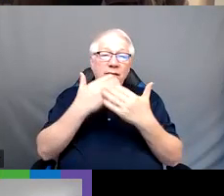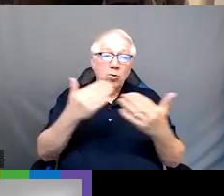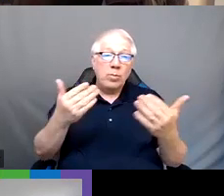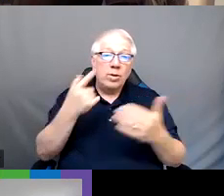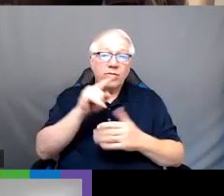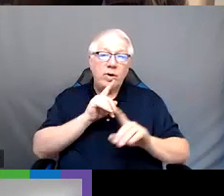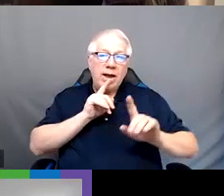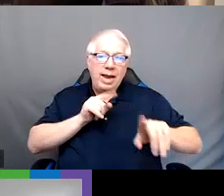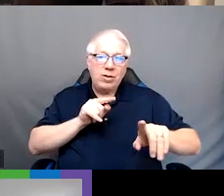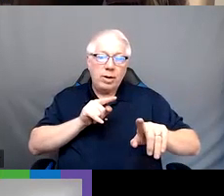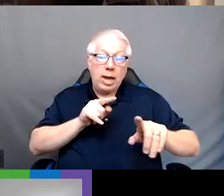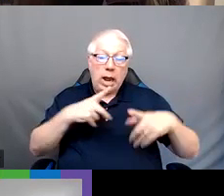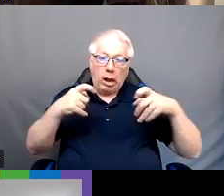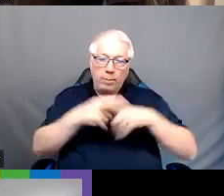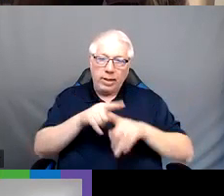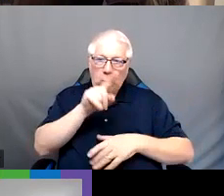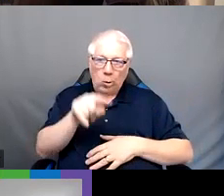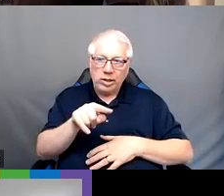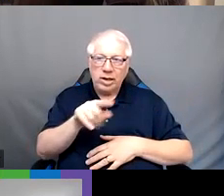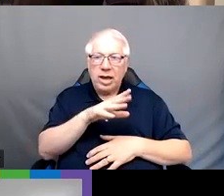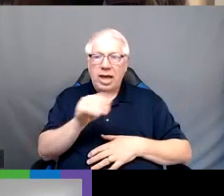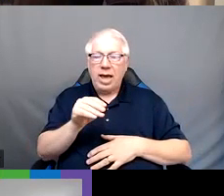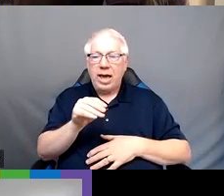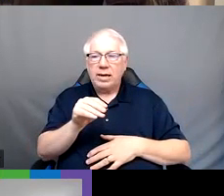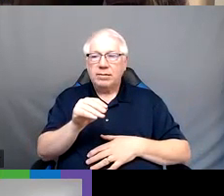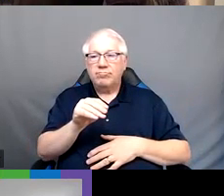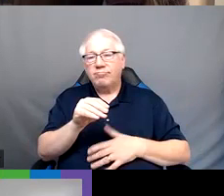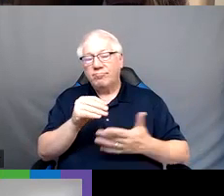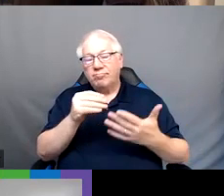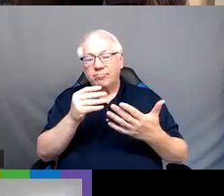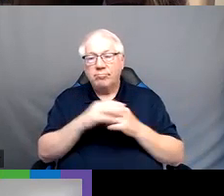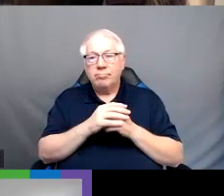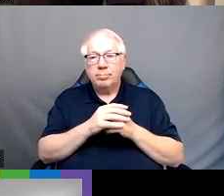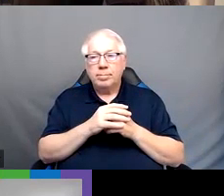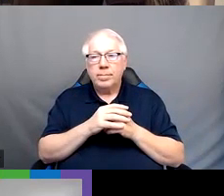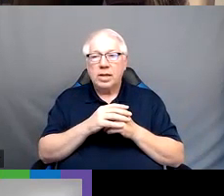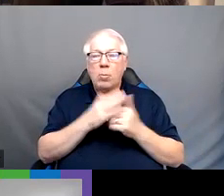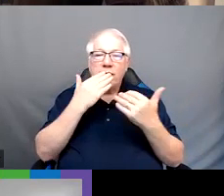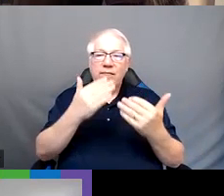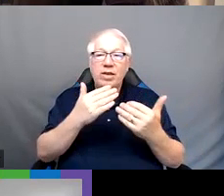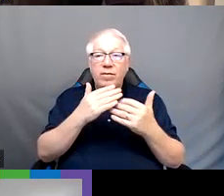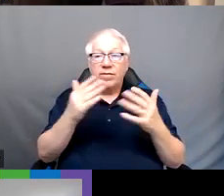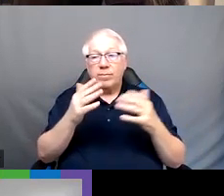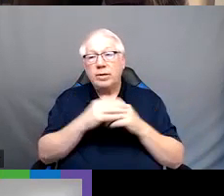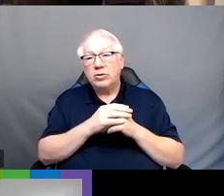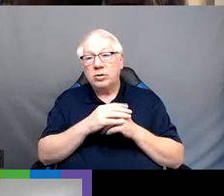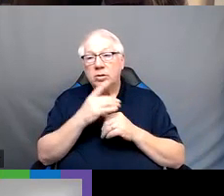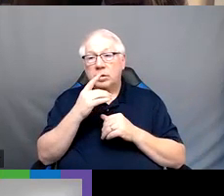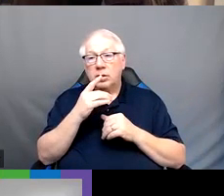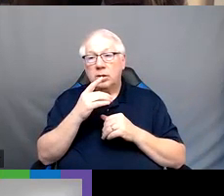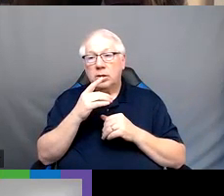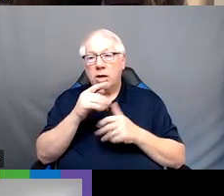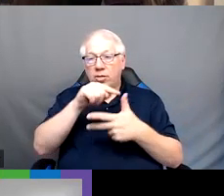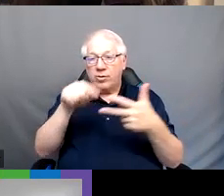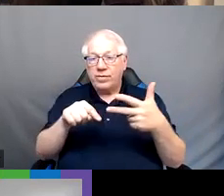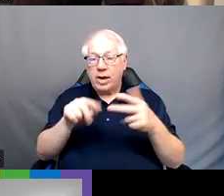for answering a complicated question and a more extended question. So I want to thank you very, very much, all three of you.